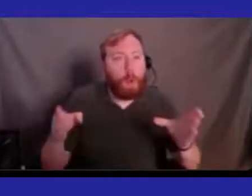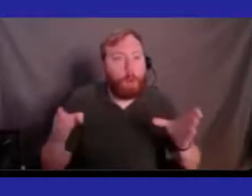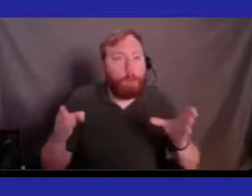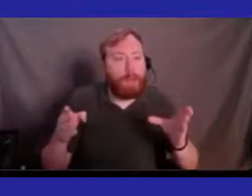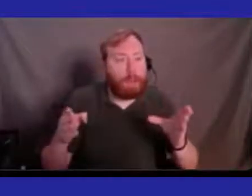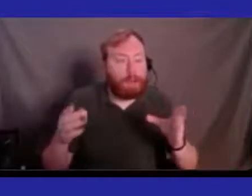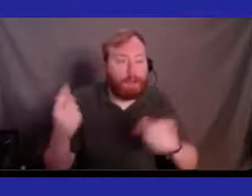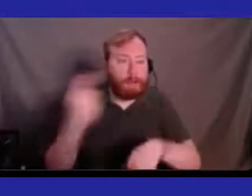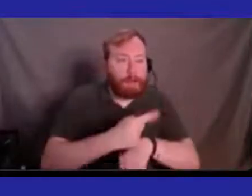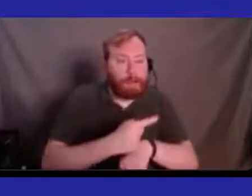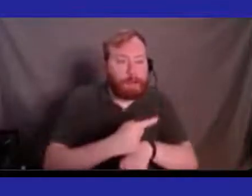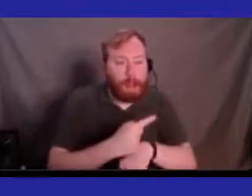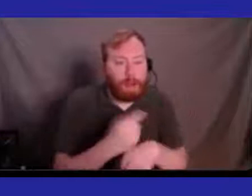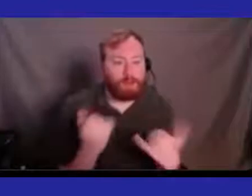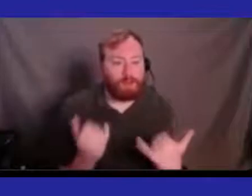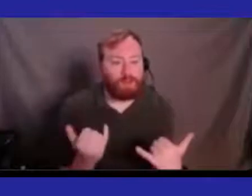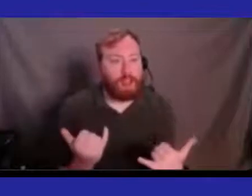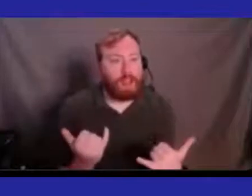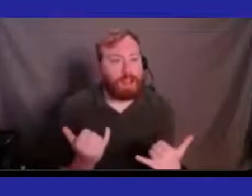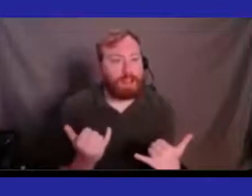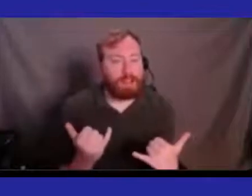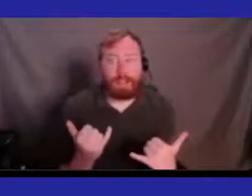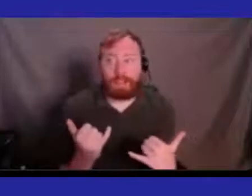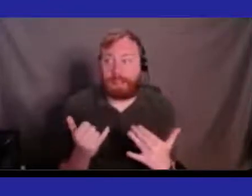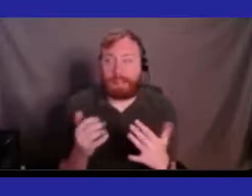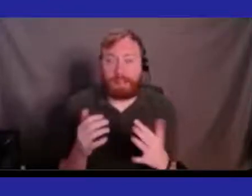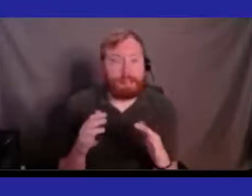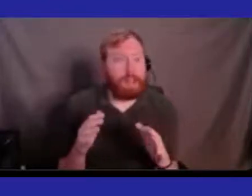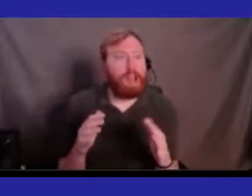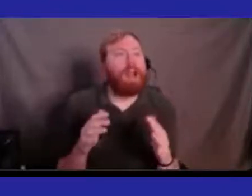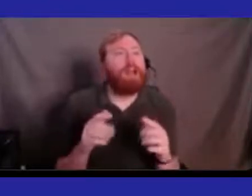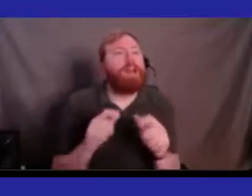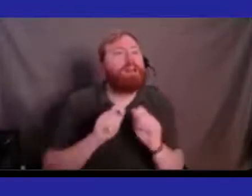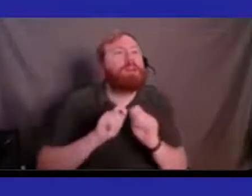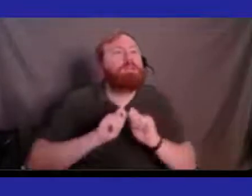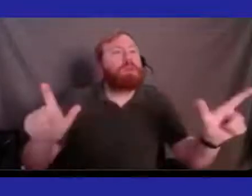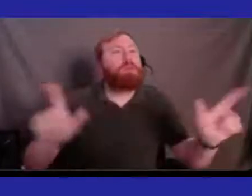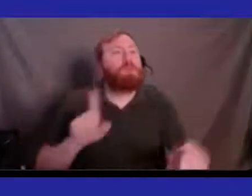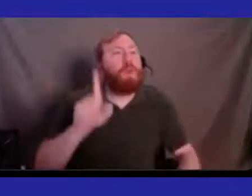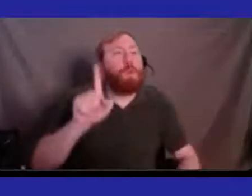a nearly $1 million advertising campaign,